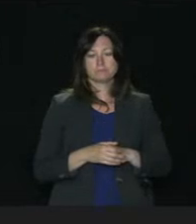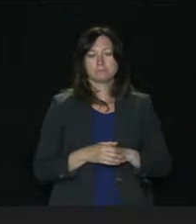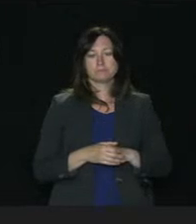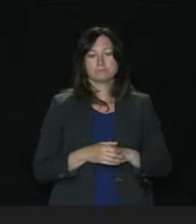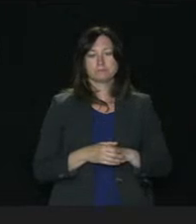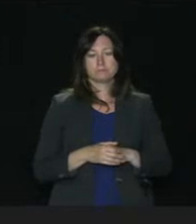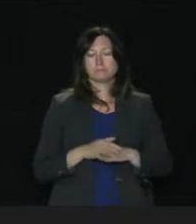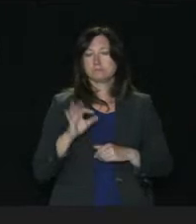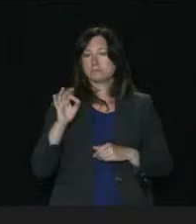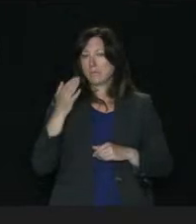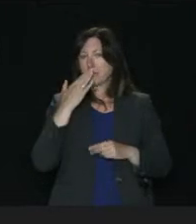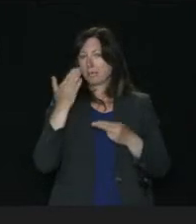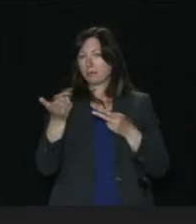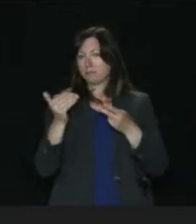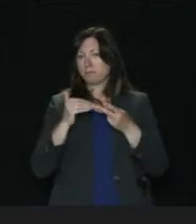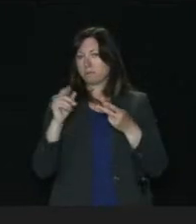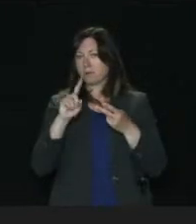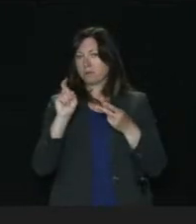Thank you.